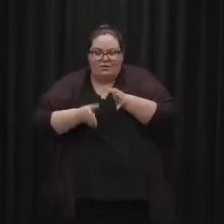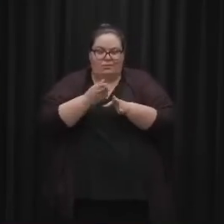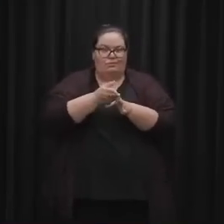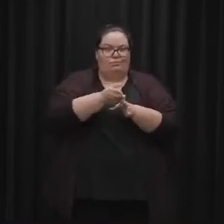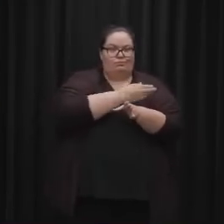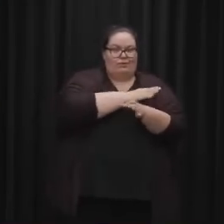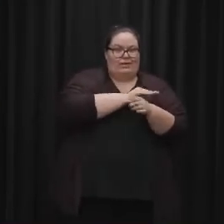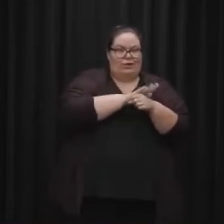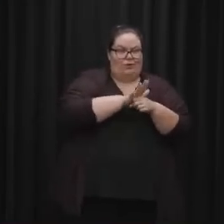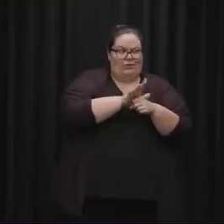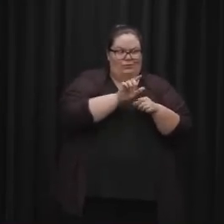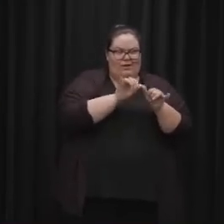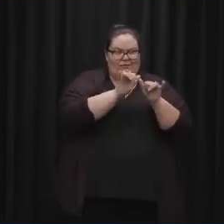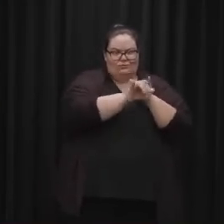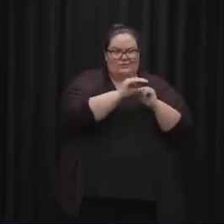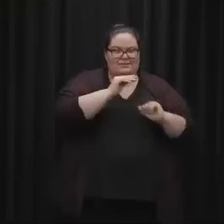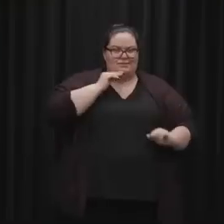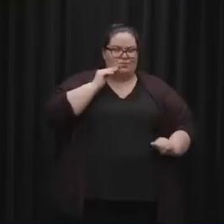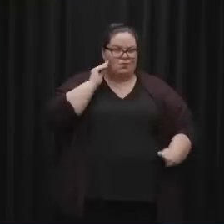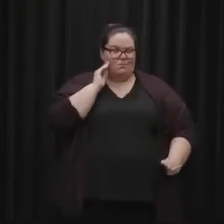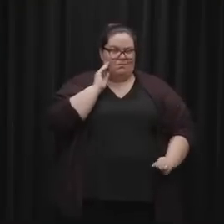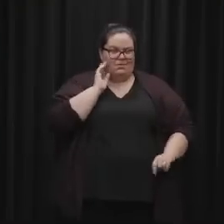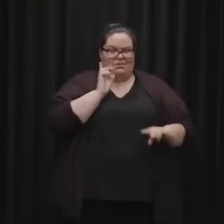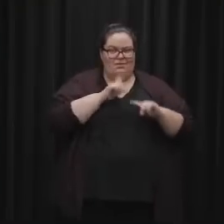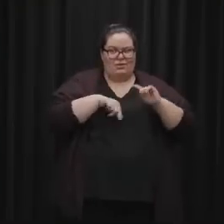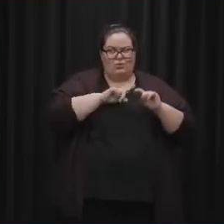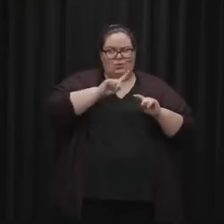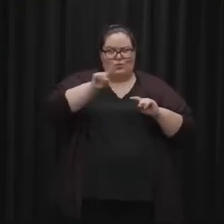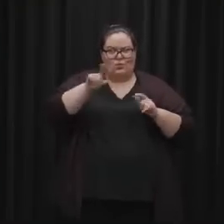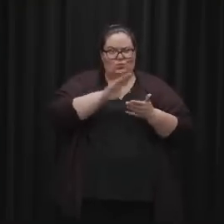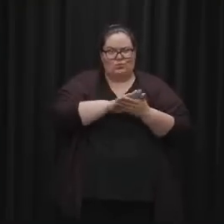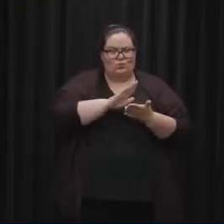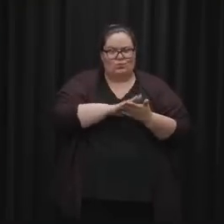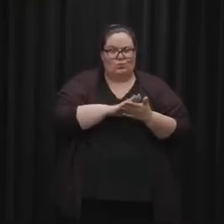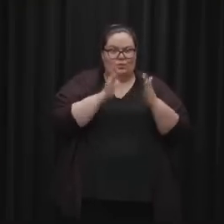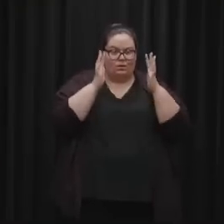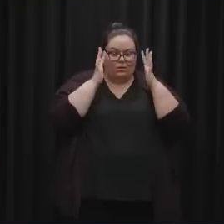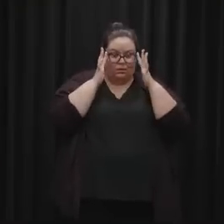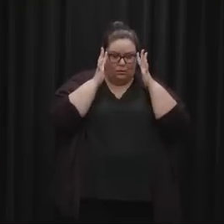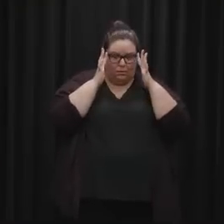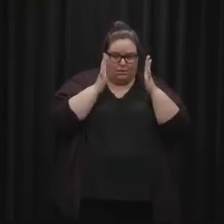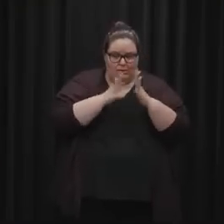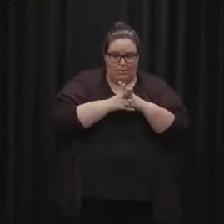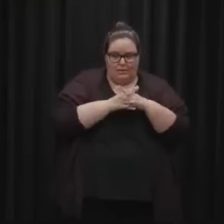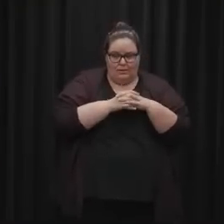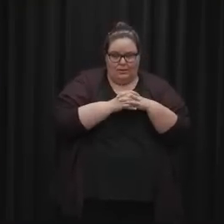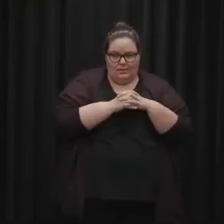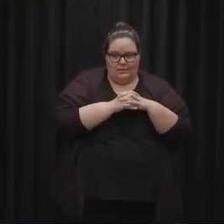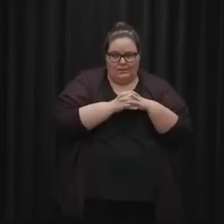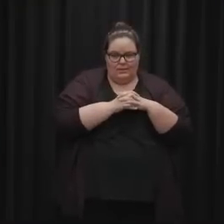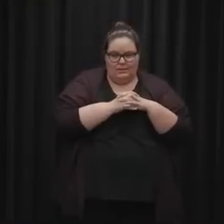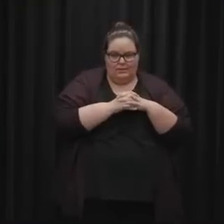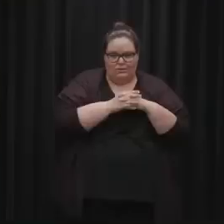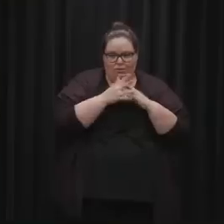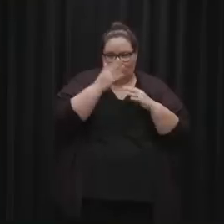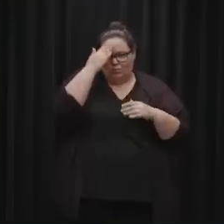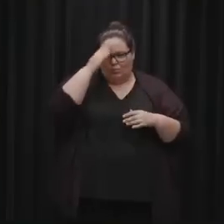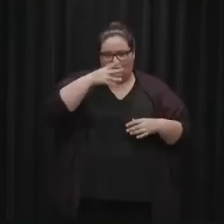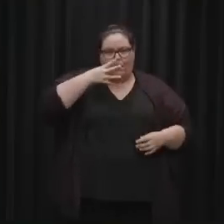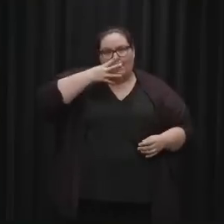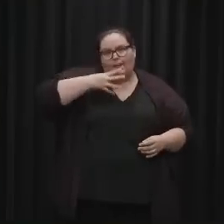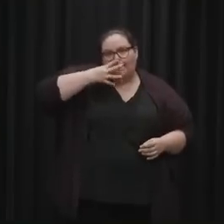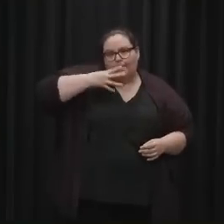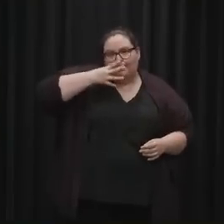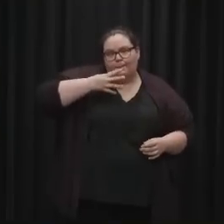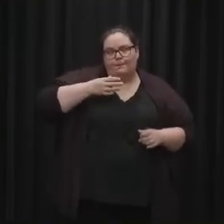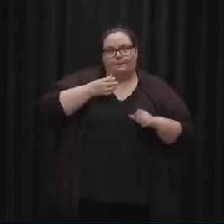those children would have had to stay home. They would have been at home, regardless of the fact that we're in a pandemic and we have COVID. We know that runny nose is